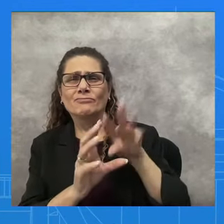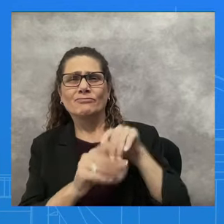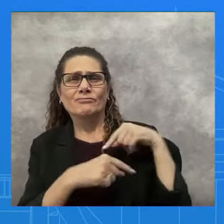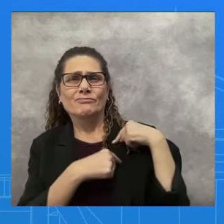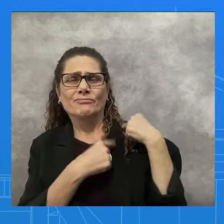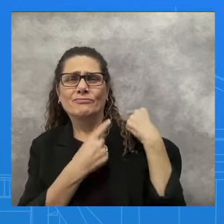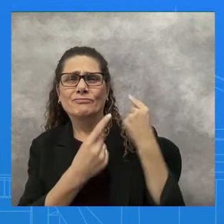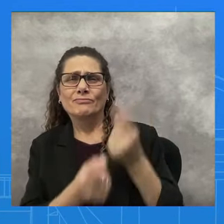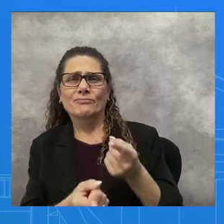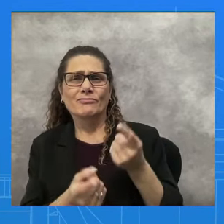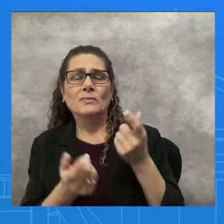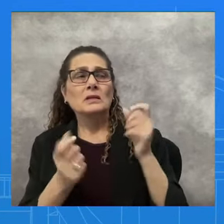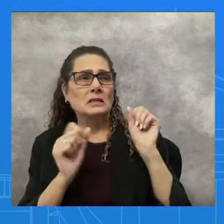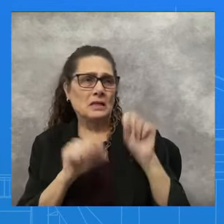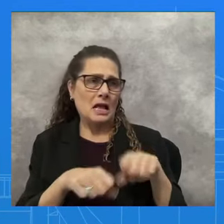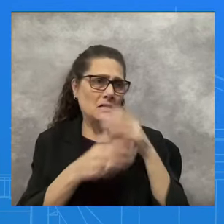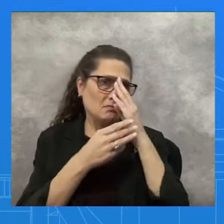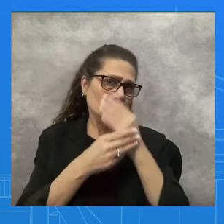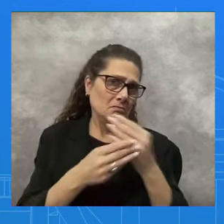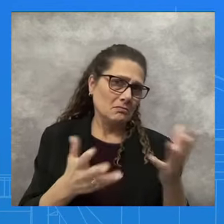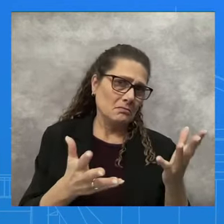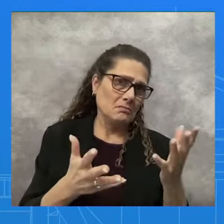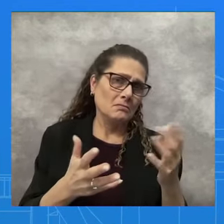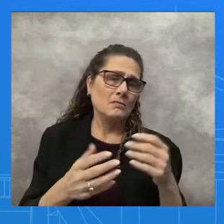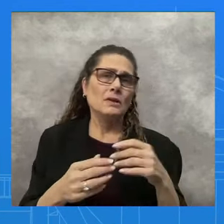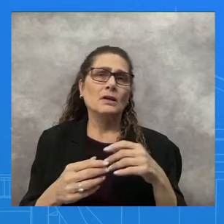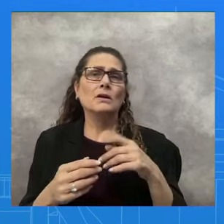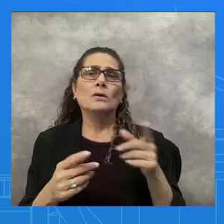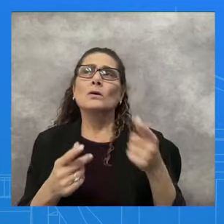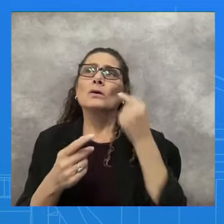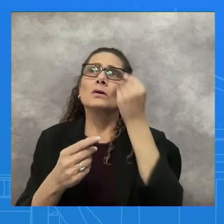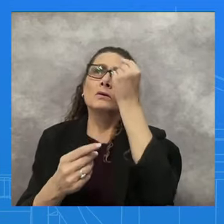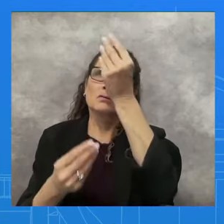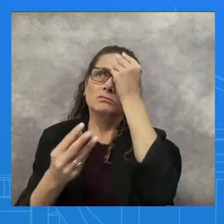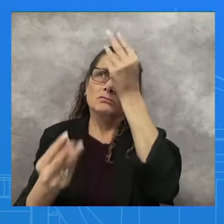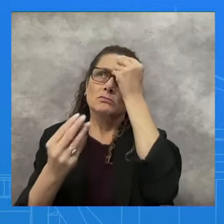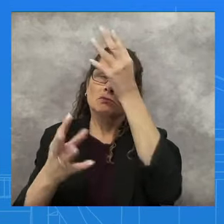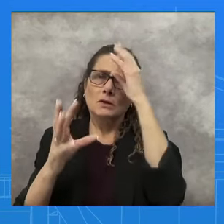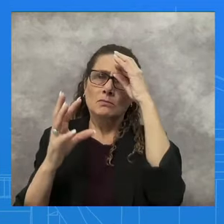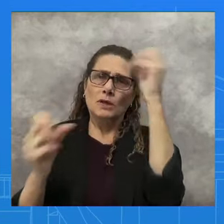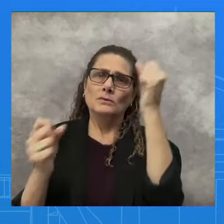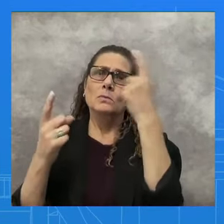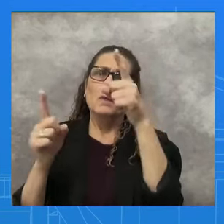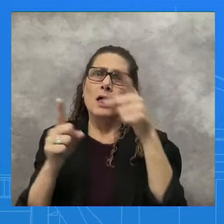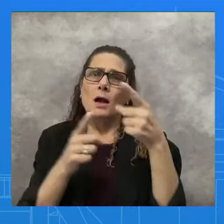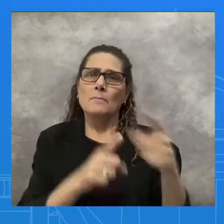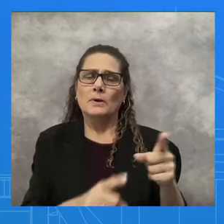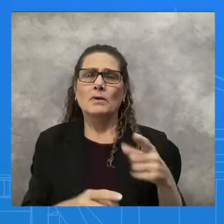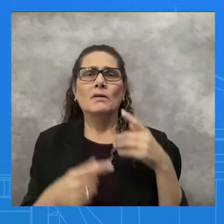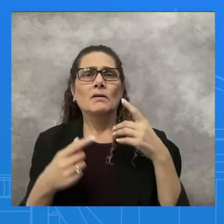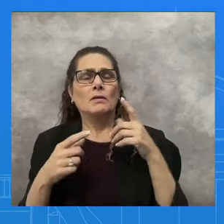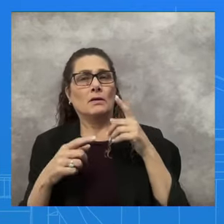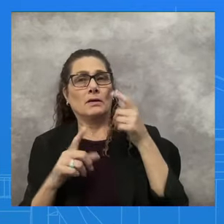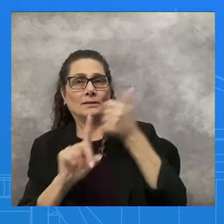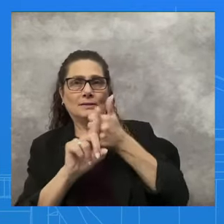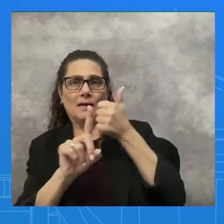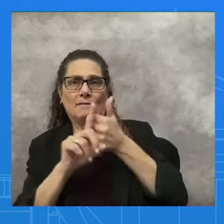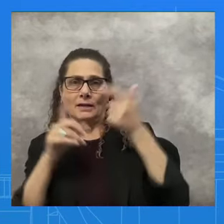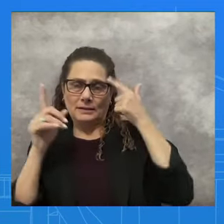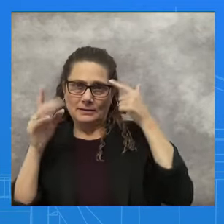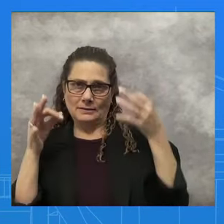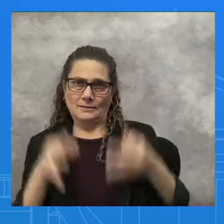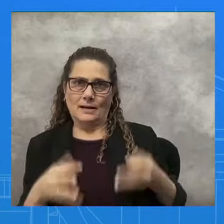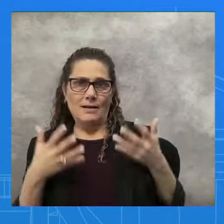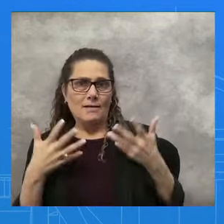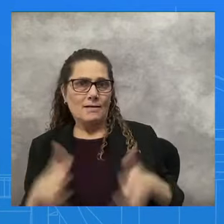start to inform allies and partners, including, not that Russia's an ally and partner, but to include diplomatic engagement with Russia on